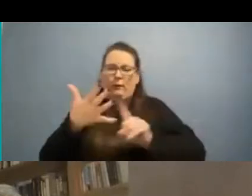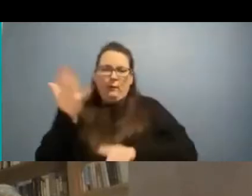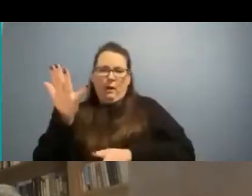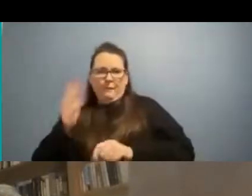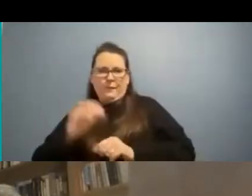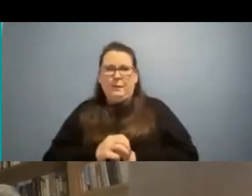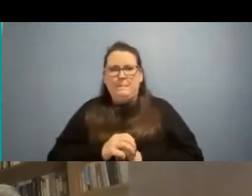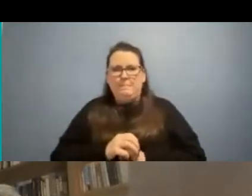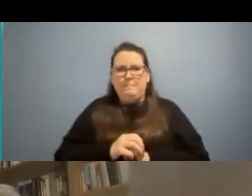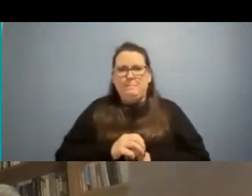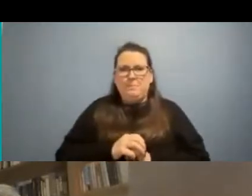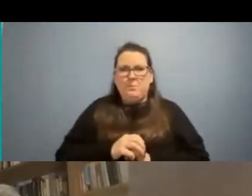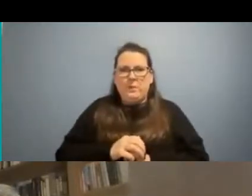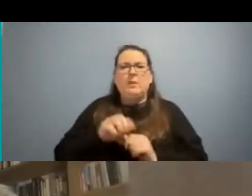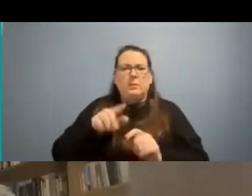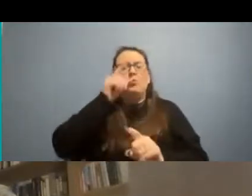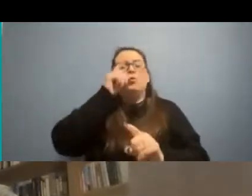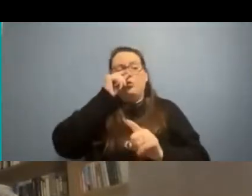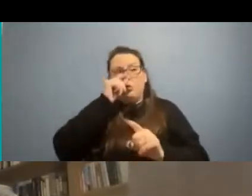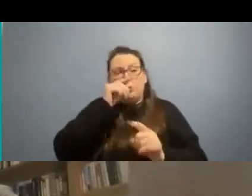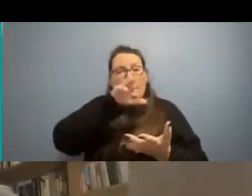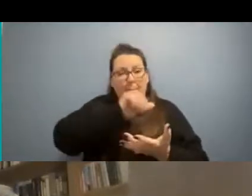the booking online via